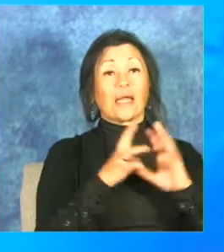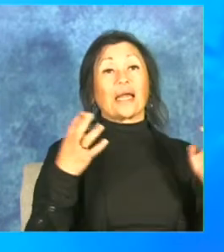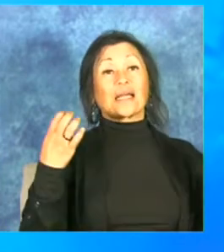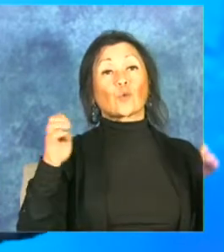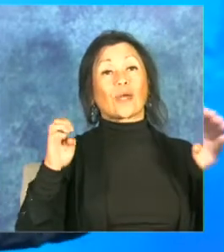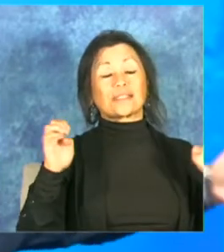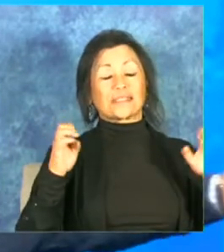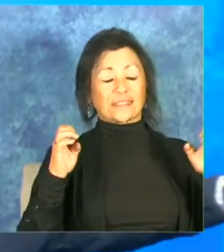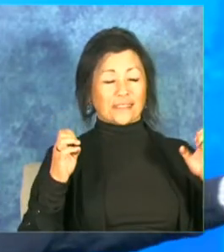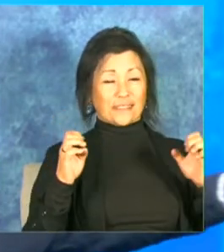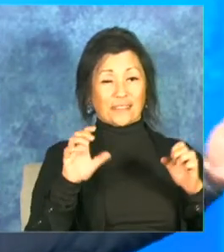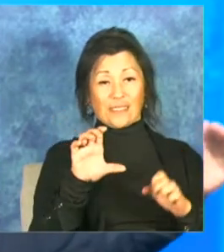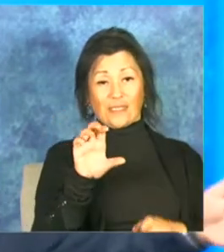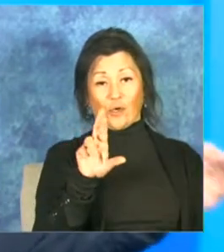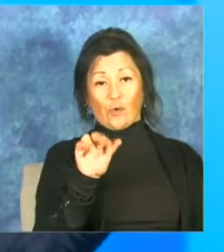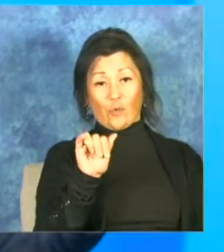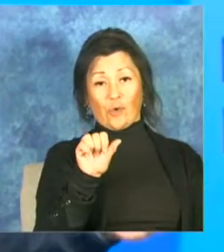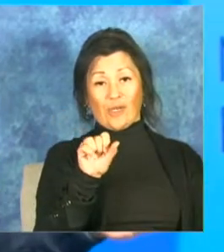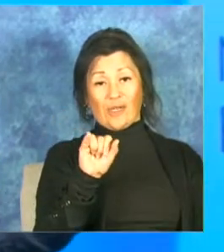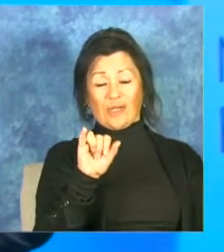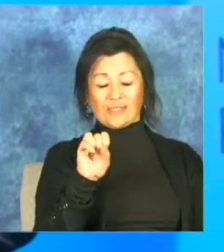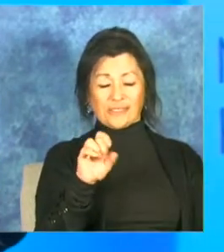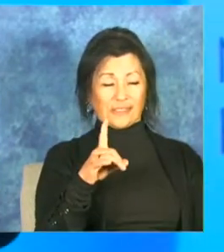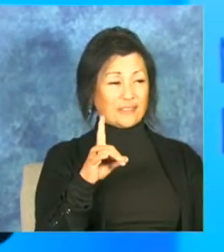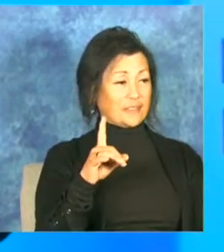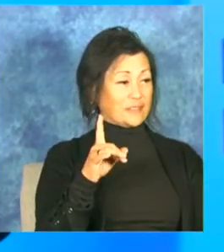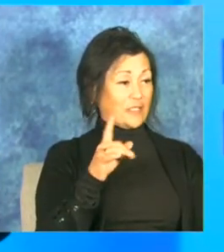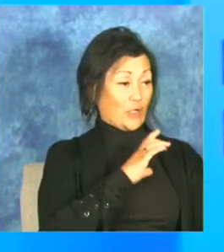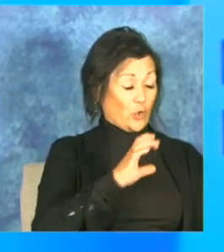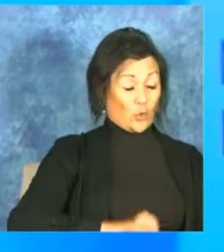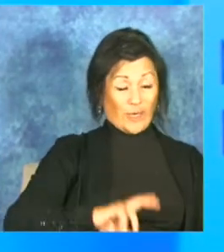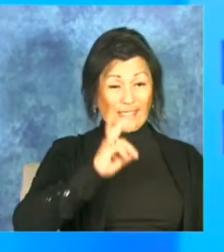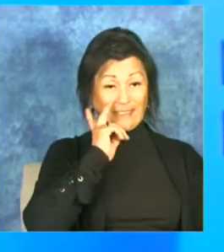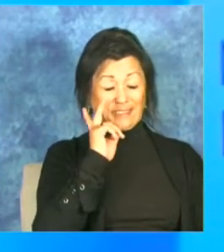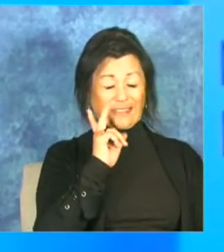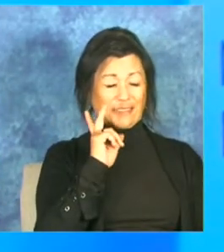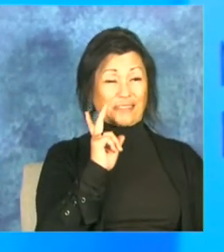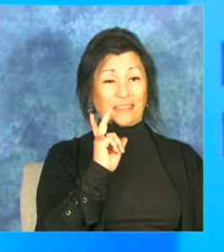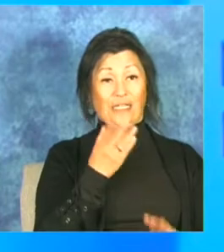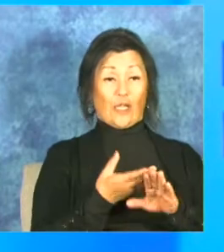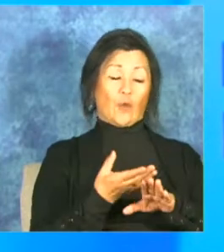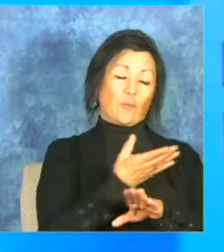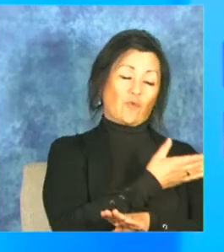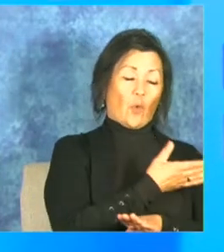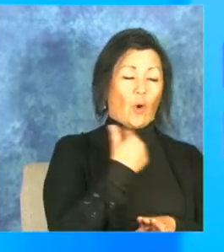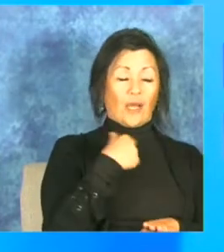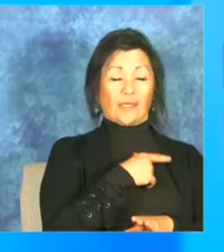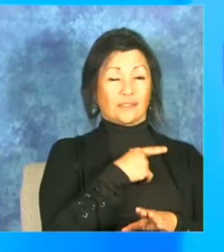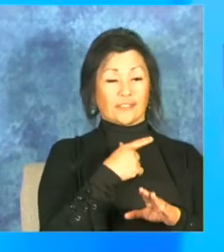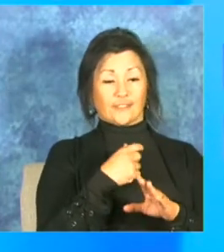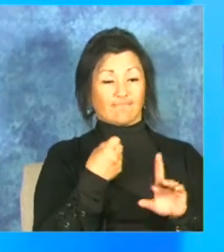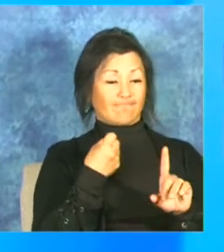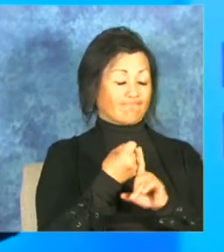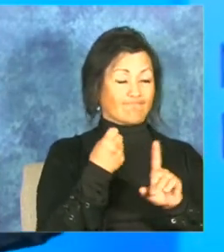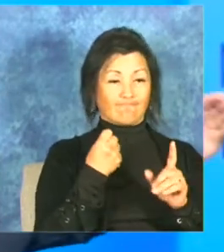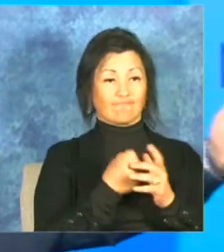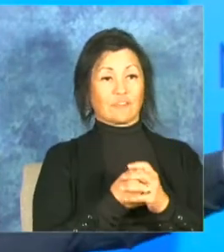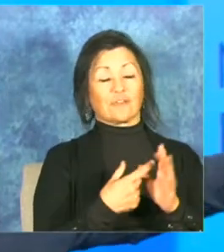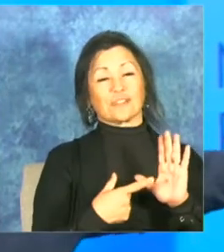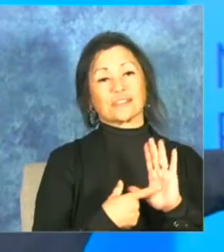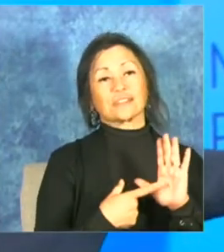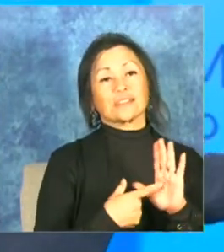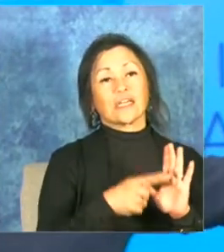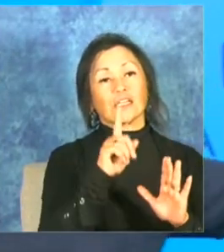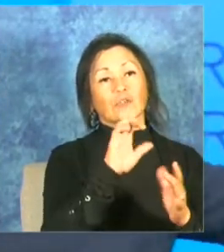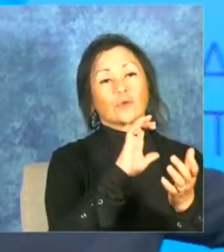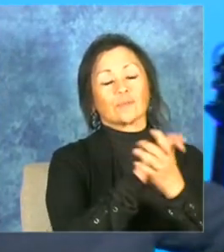Crises are crises long before they slap us upside the head. For example,